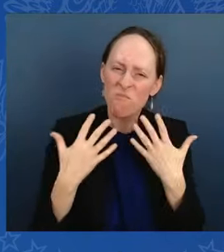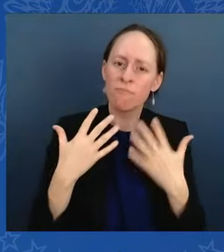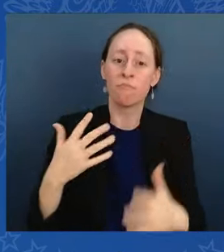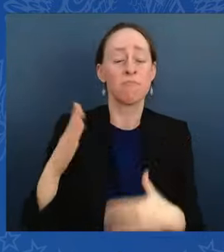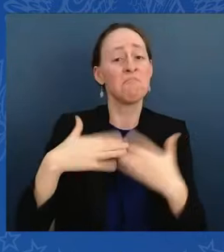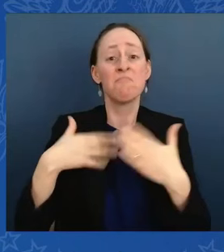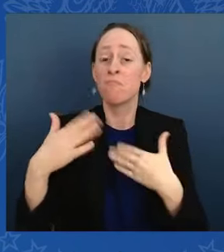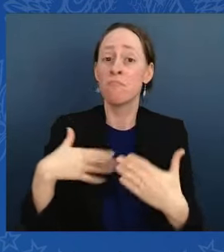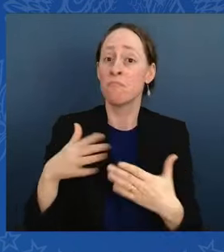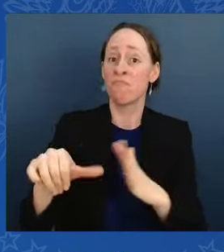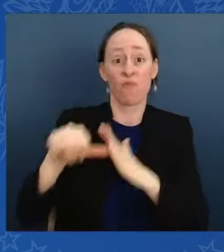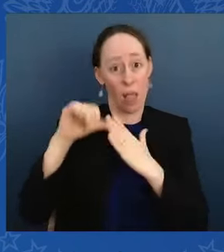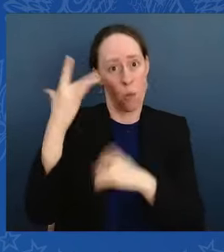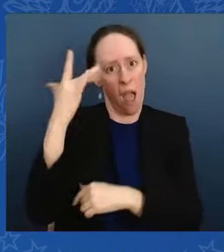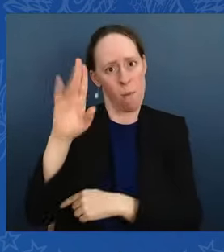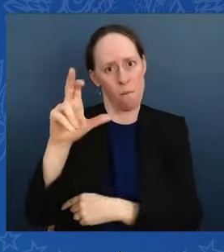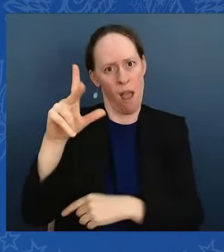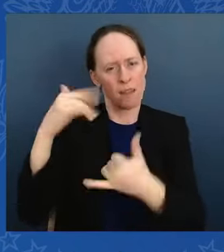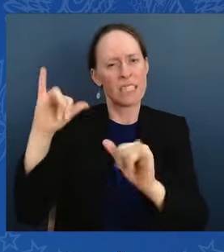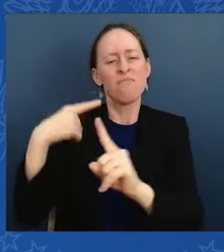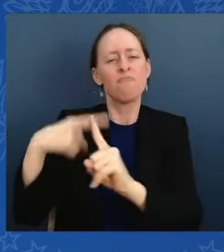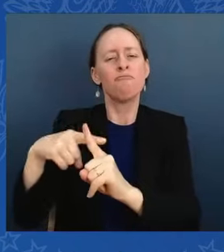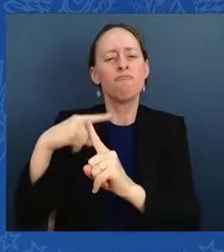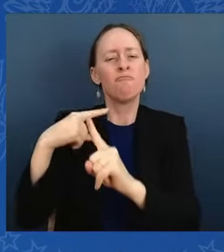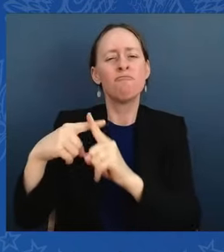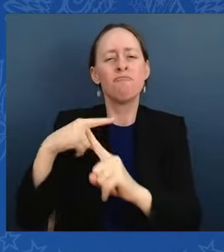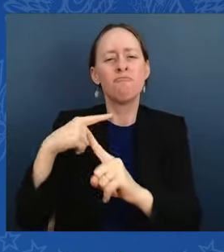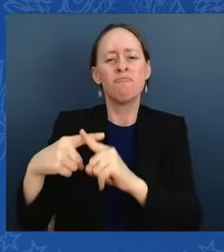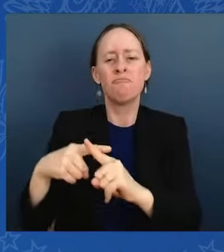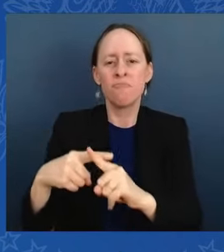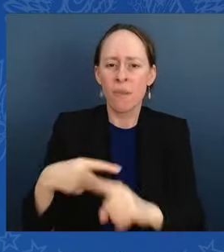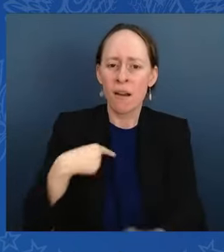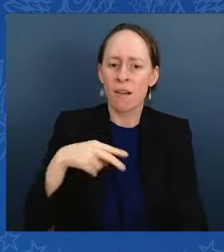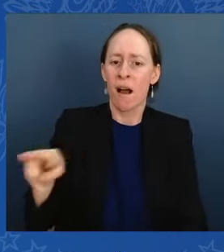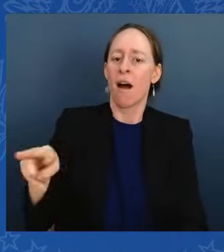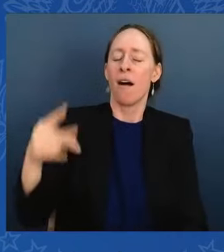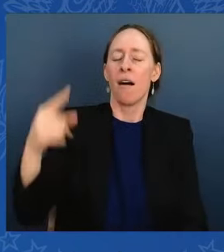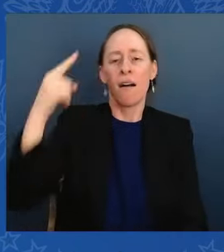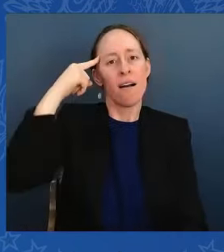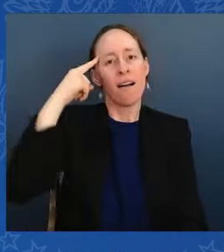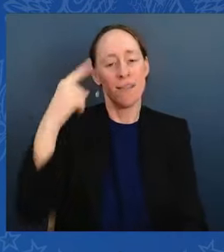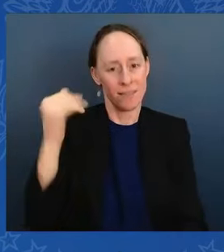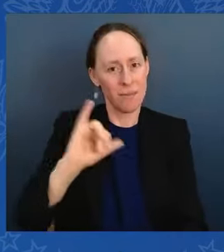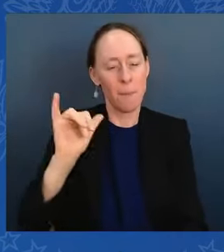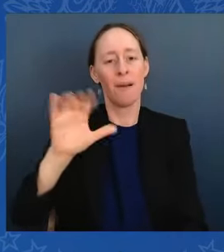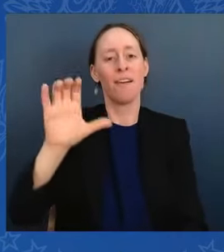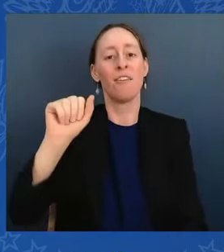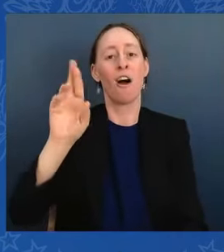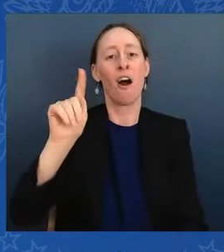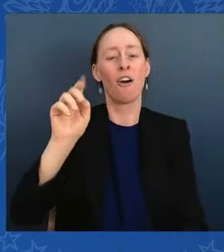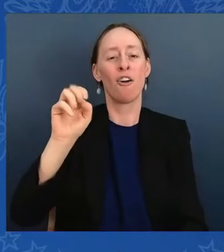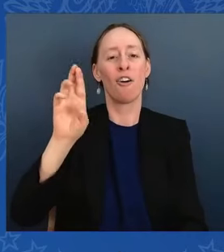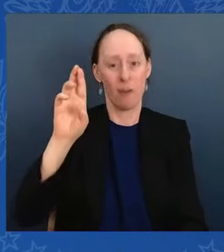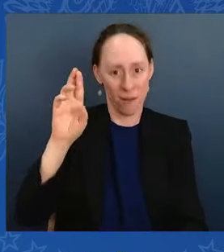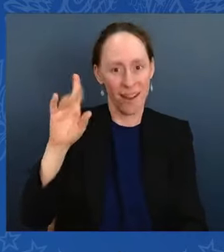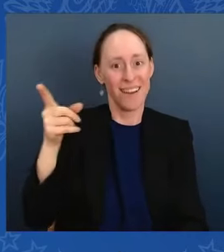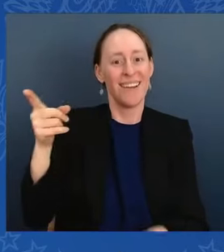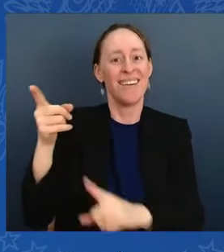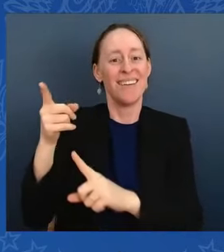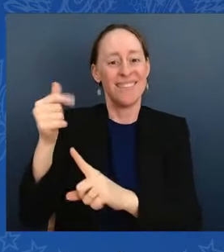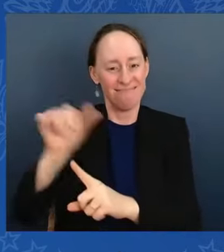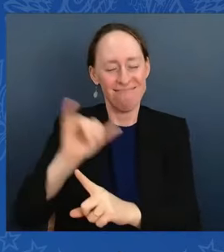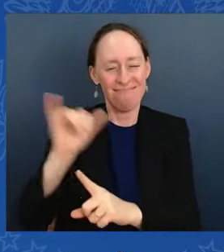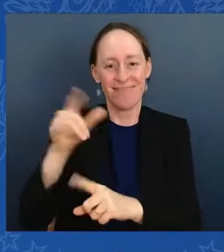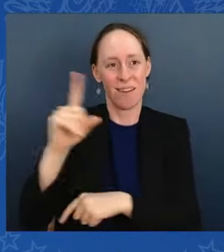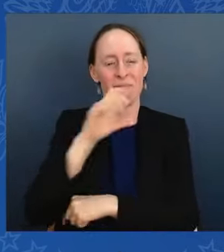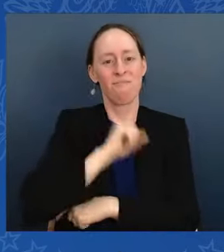me of another Georgia farmer who just turned 100 years old. President Jimmy Carter once said, "Tremendous progress can be made if